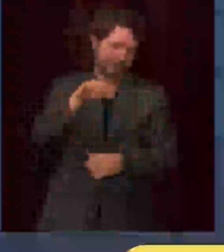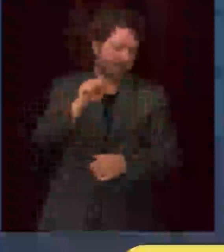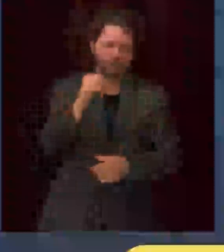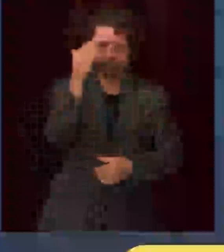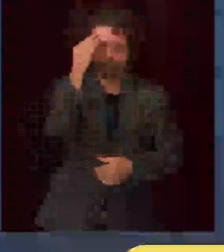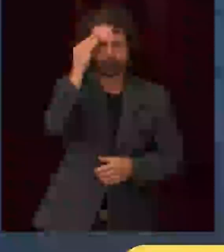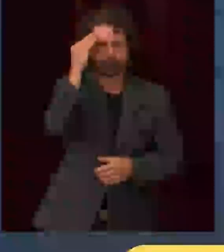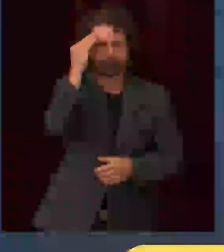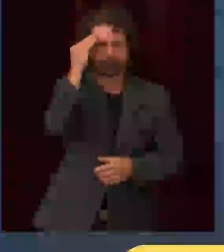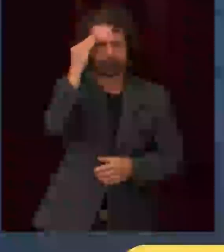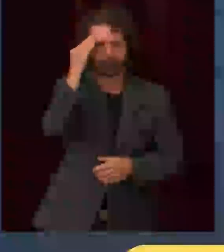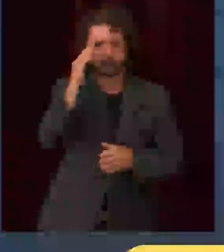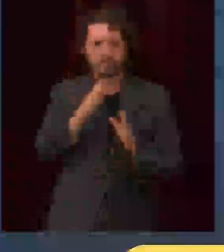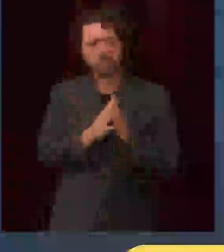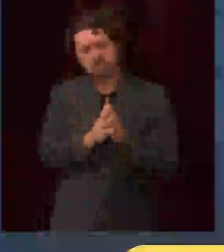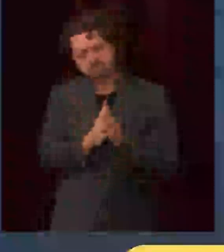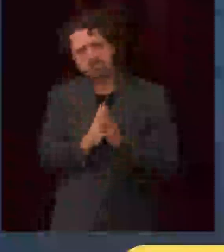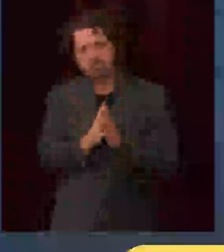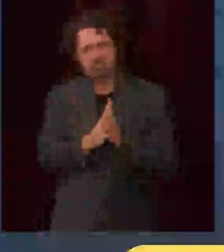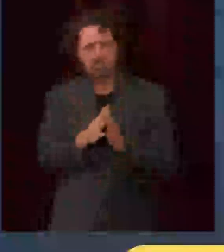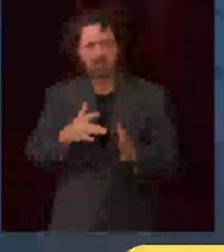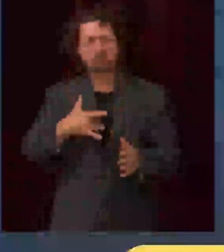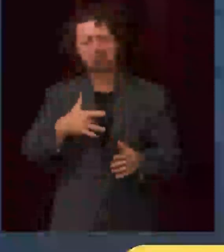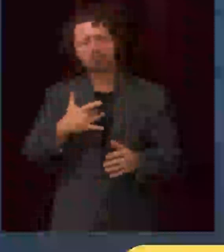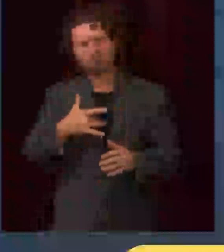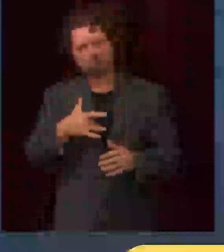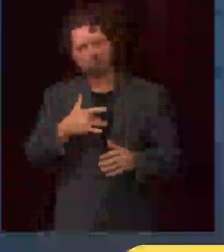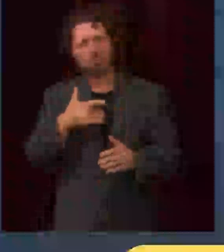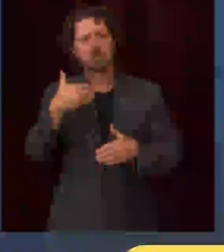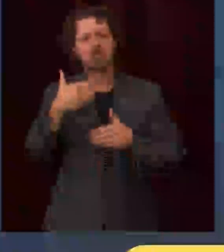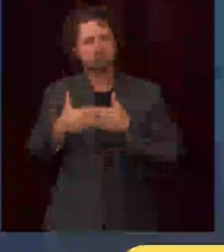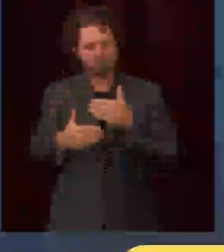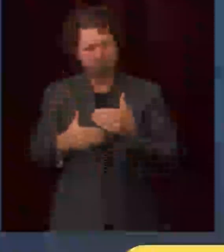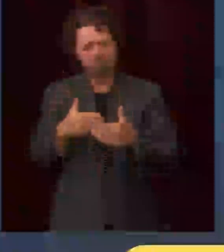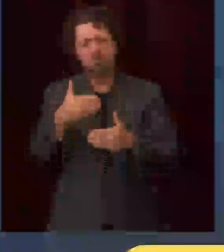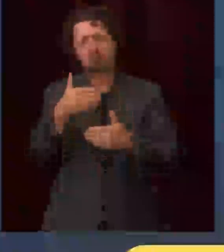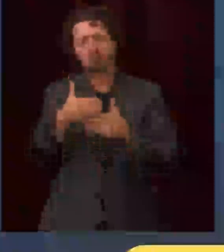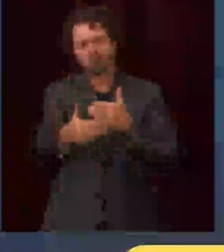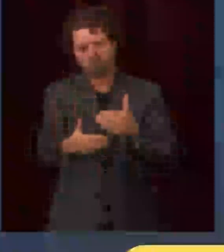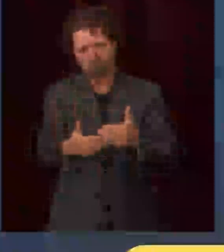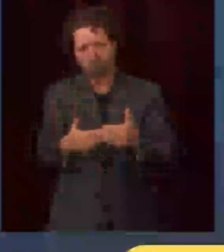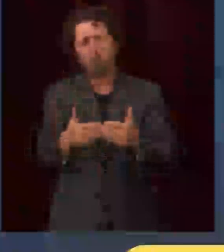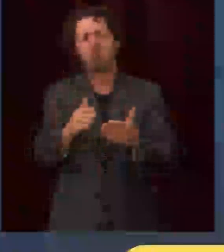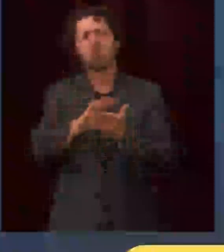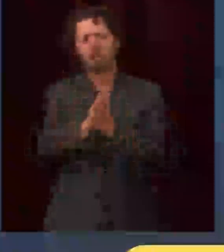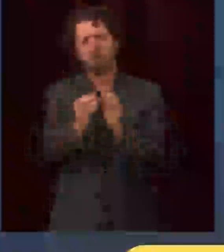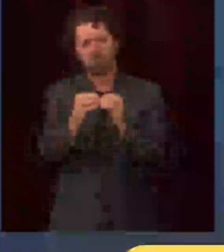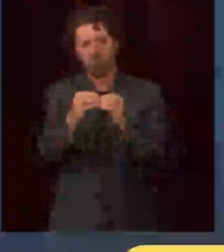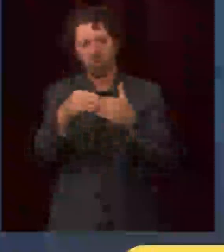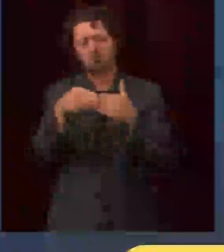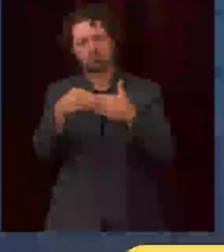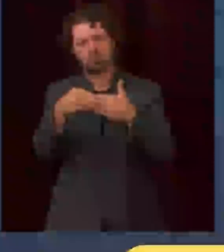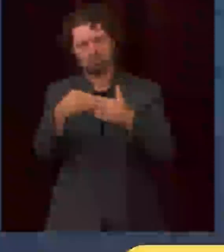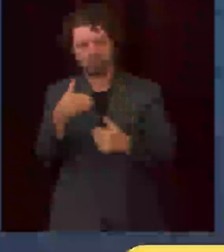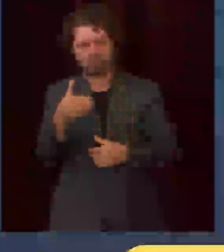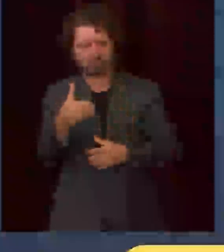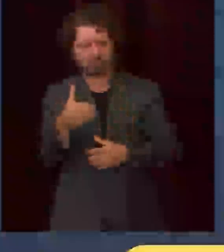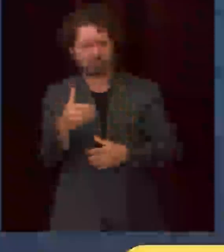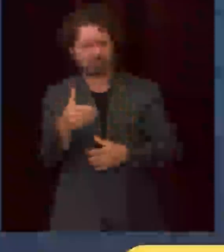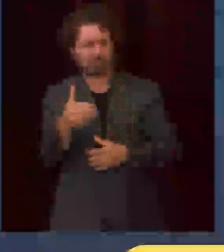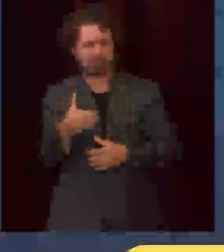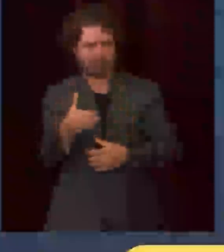I suspect over time there'll be some more flexibility in that regard. But I do want to say that, look, this thing still remains